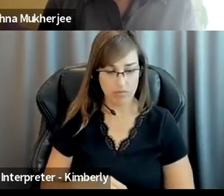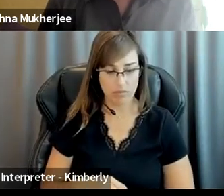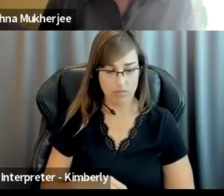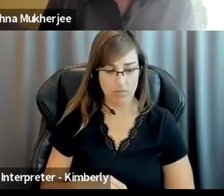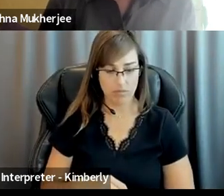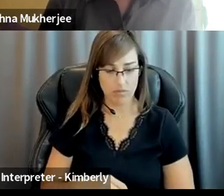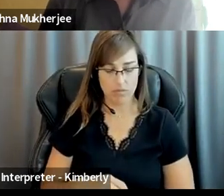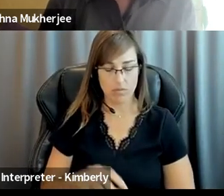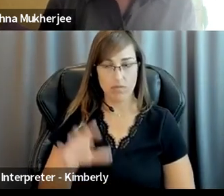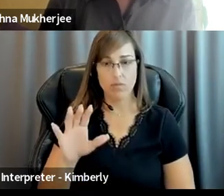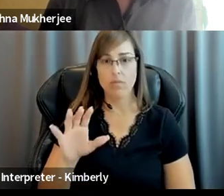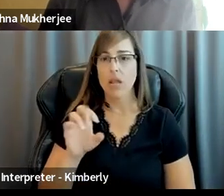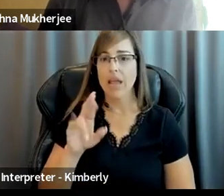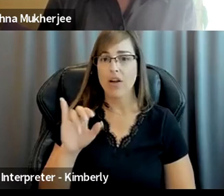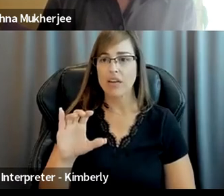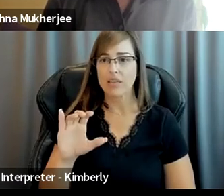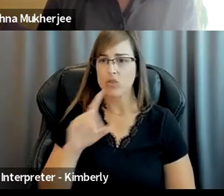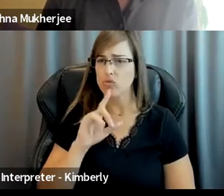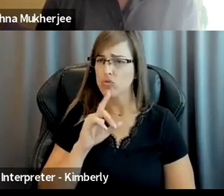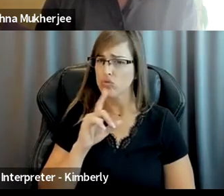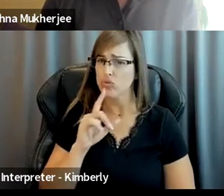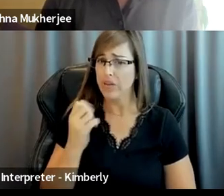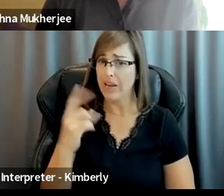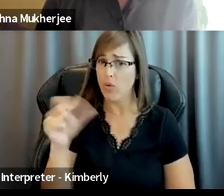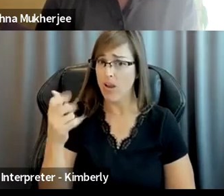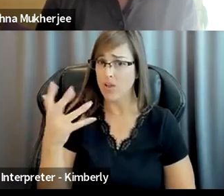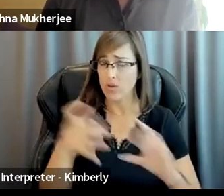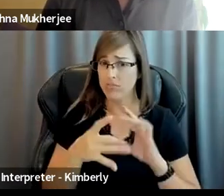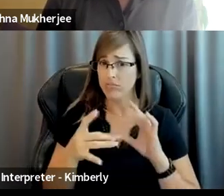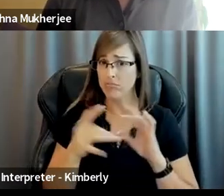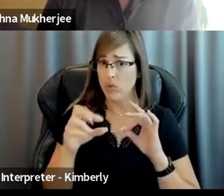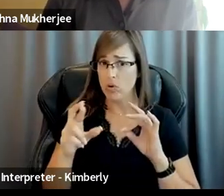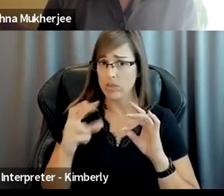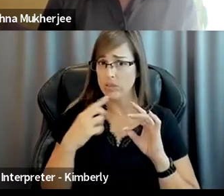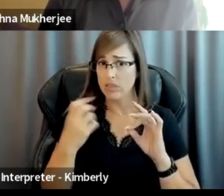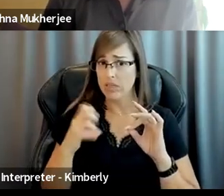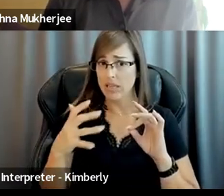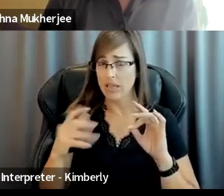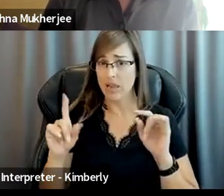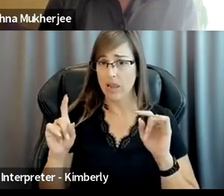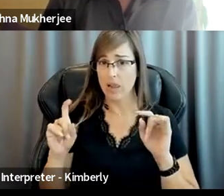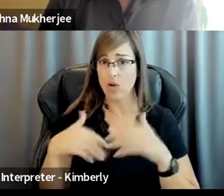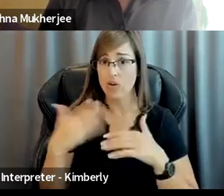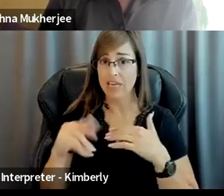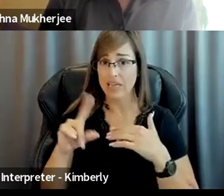Certainly. Anybody, I saw some people motioning it. Does anybody else want to make anything or going on to the next question?